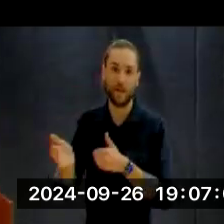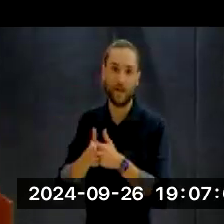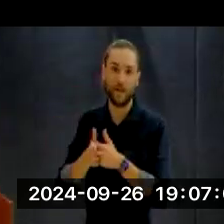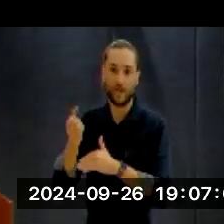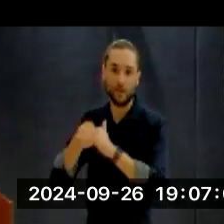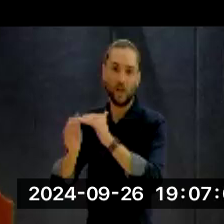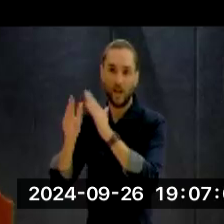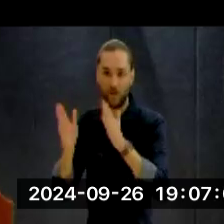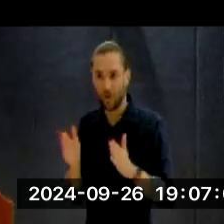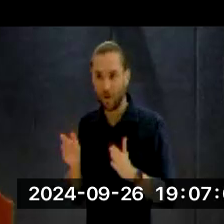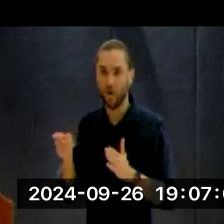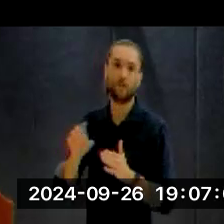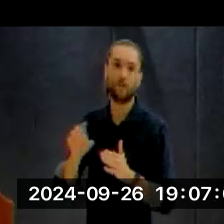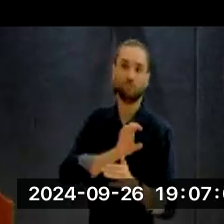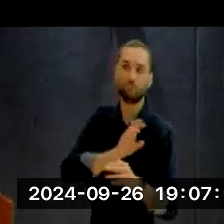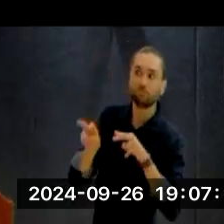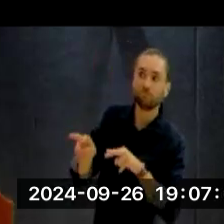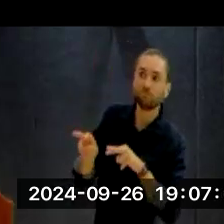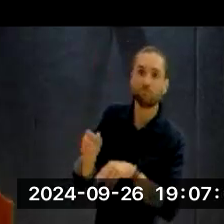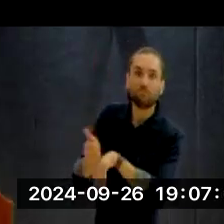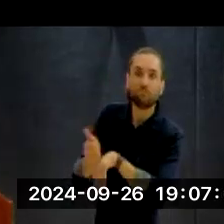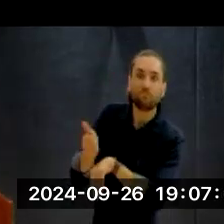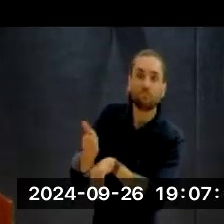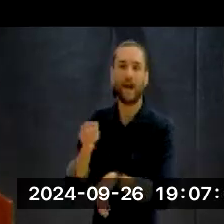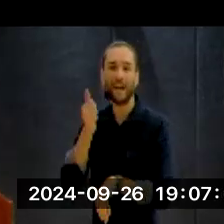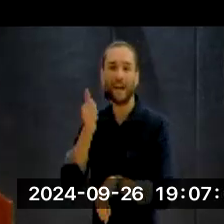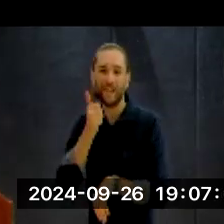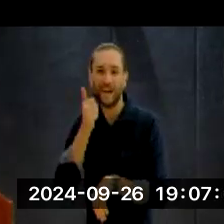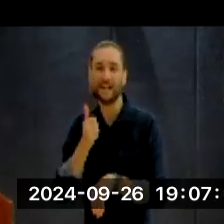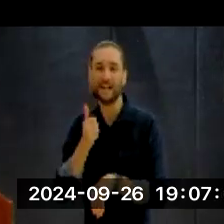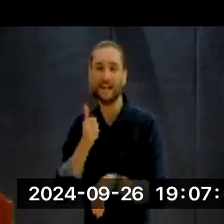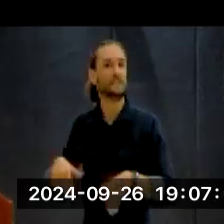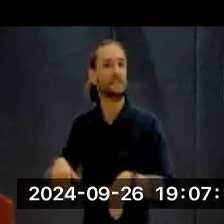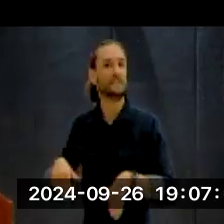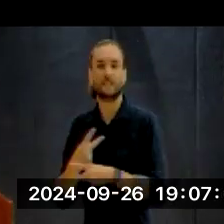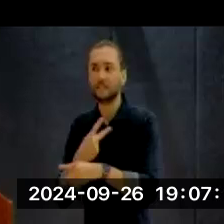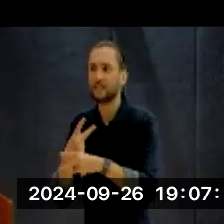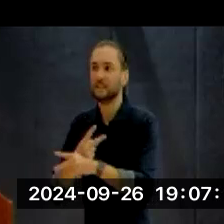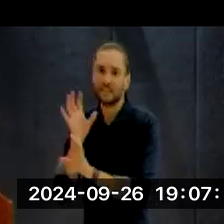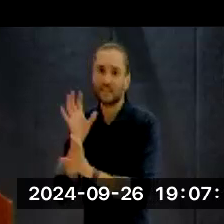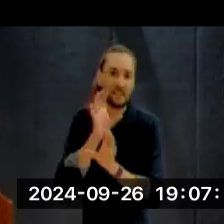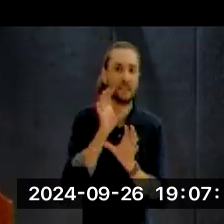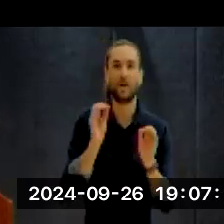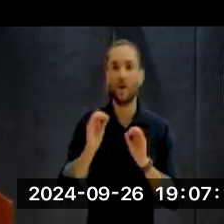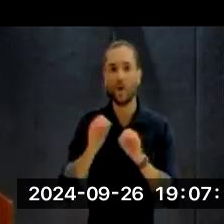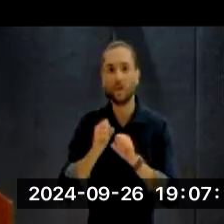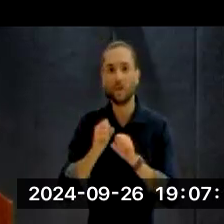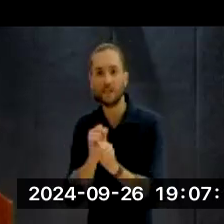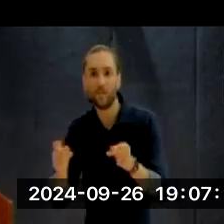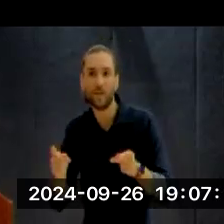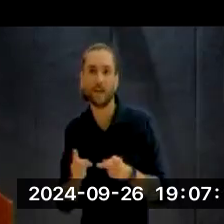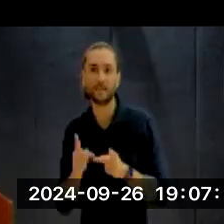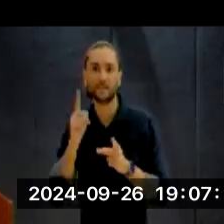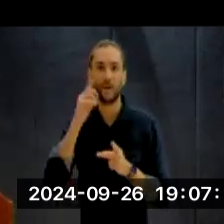be criminalized and pushed every day, unable to find a safe place to sleep. It exacerbates